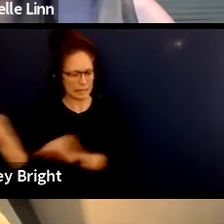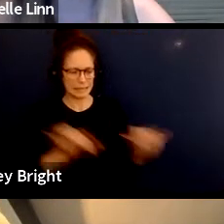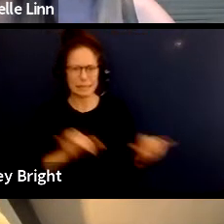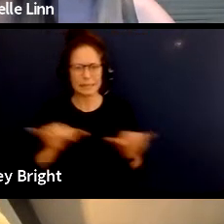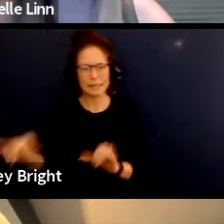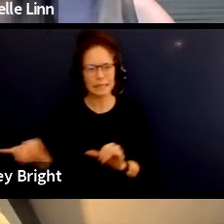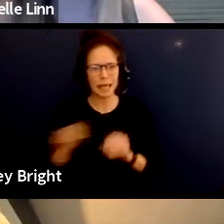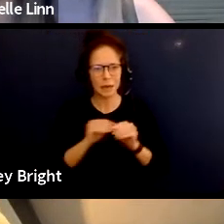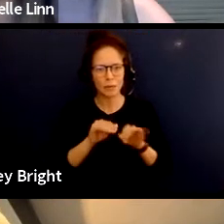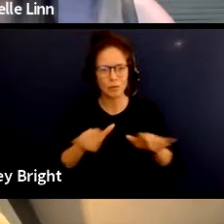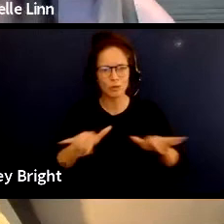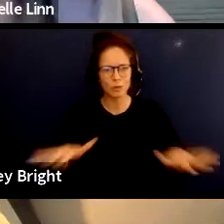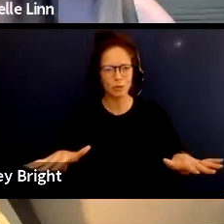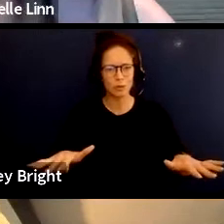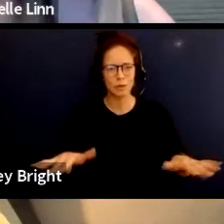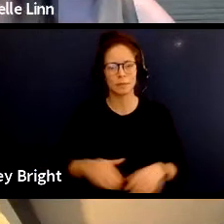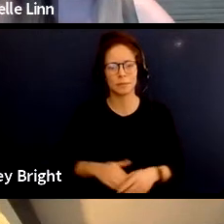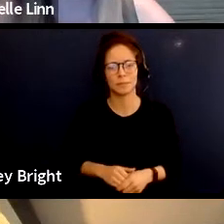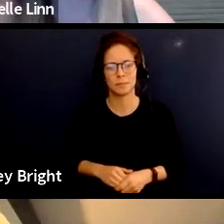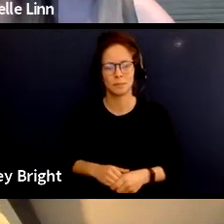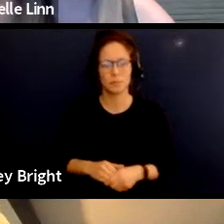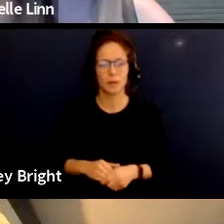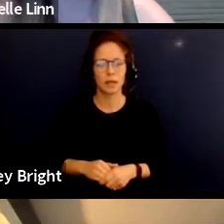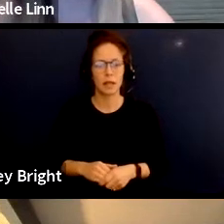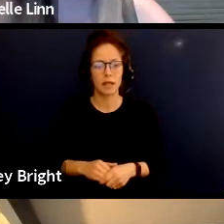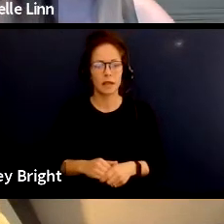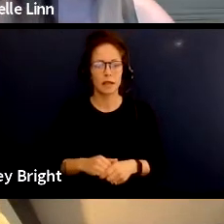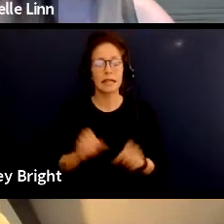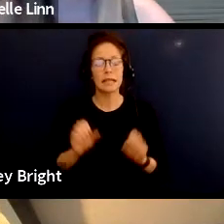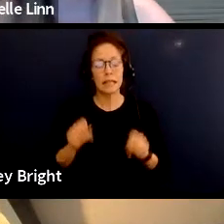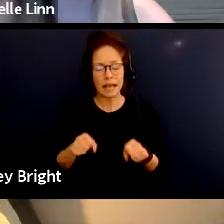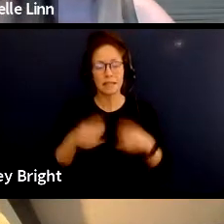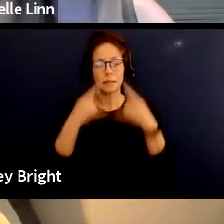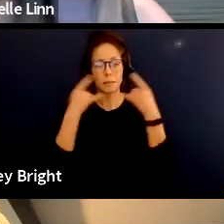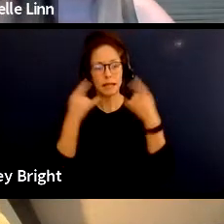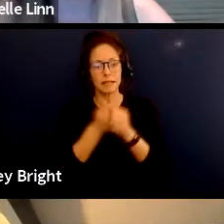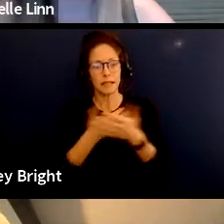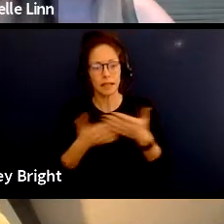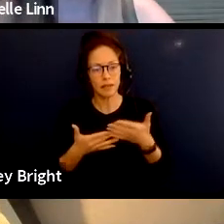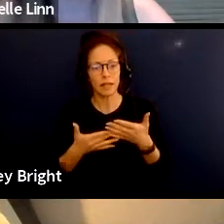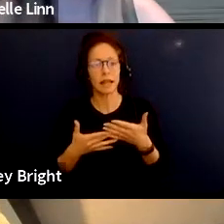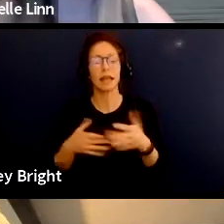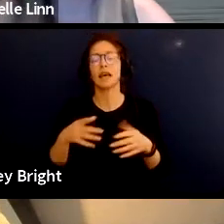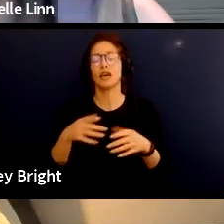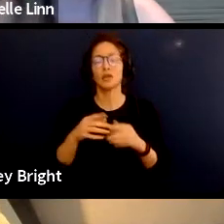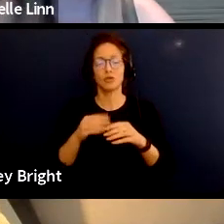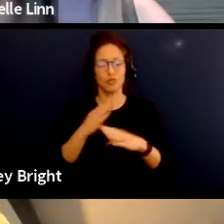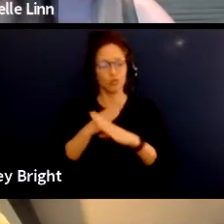asymptomatic. Mitigation measures help decrease transmission, but to quote